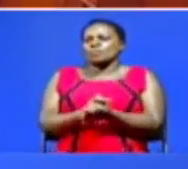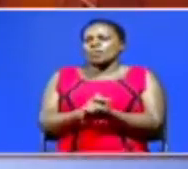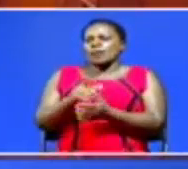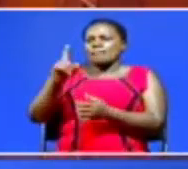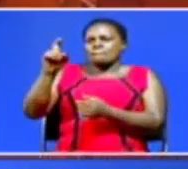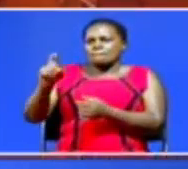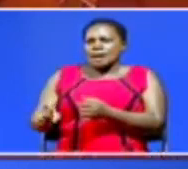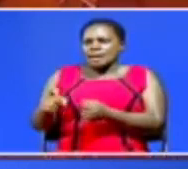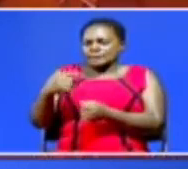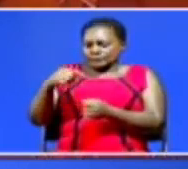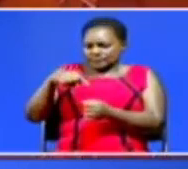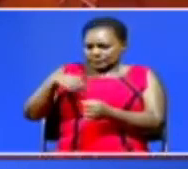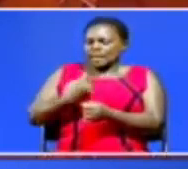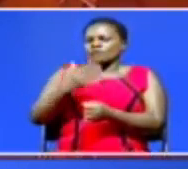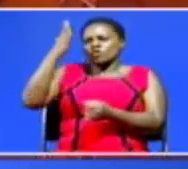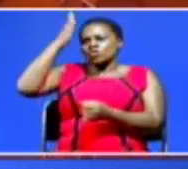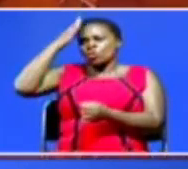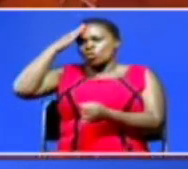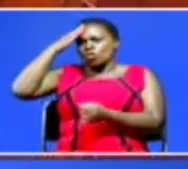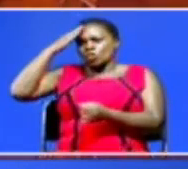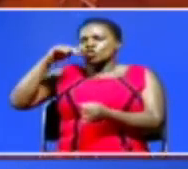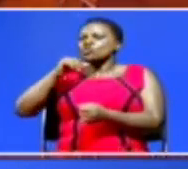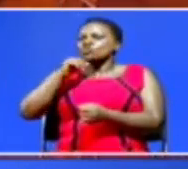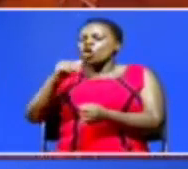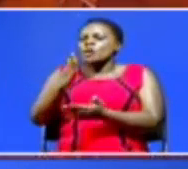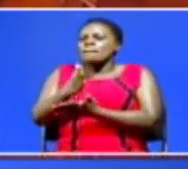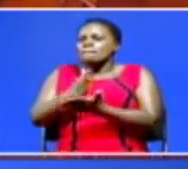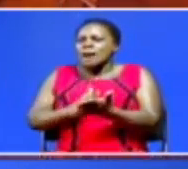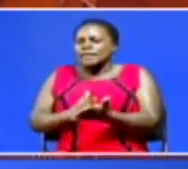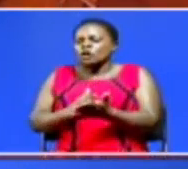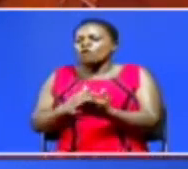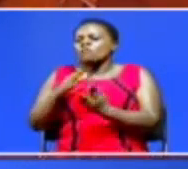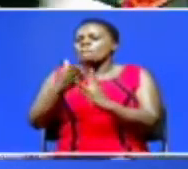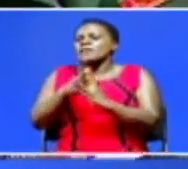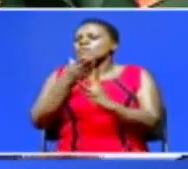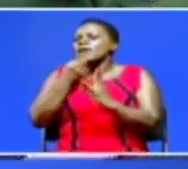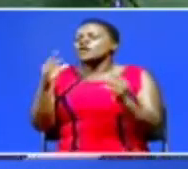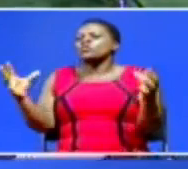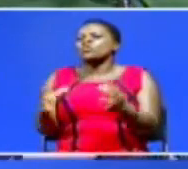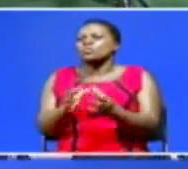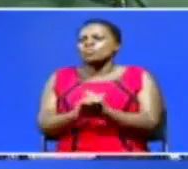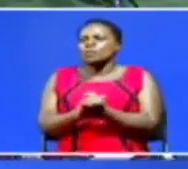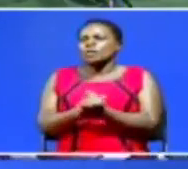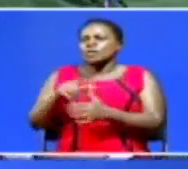be convinced in yourself that you are not going to be part and parcel of that mafia.